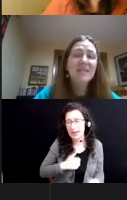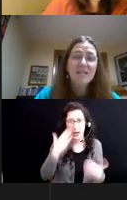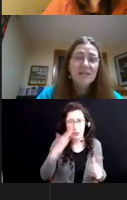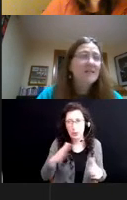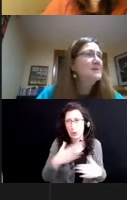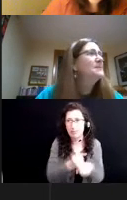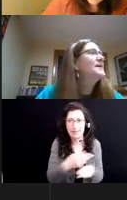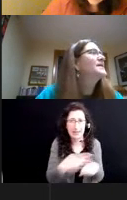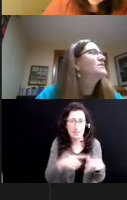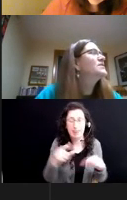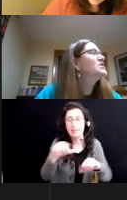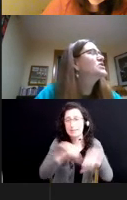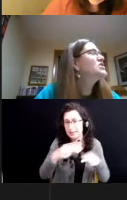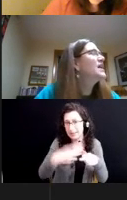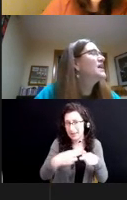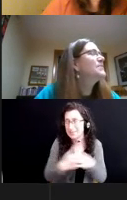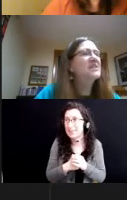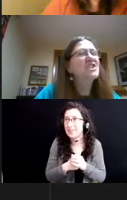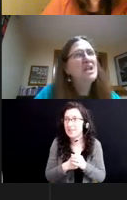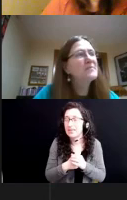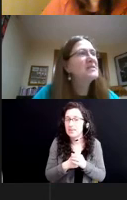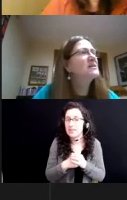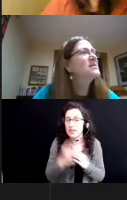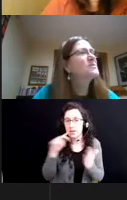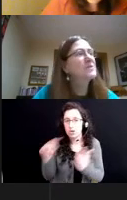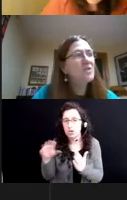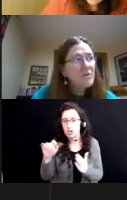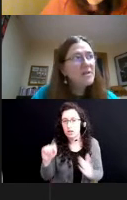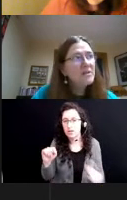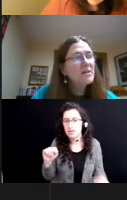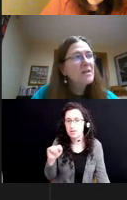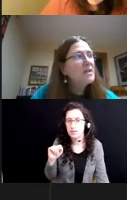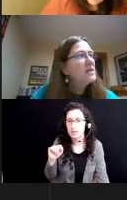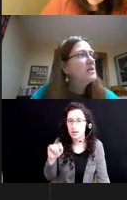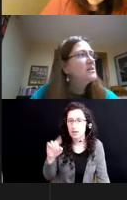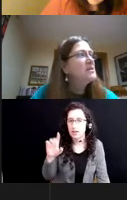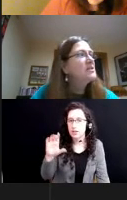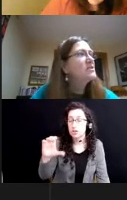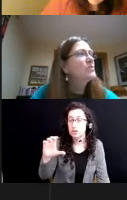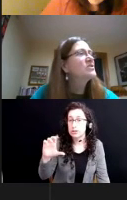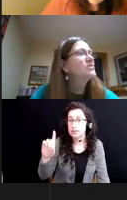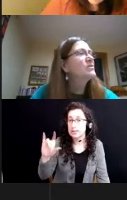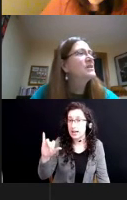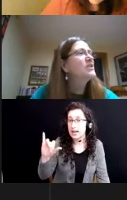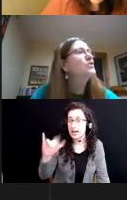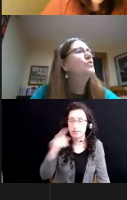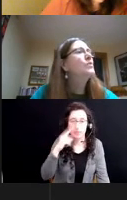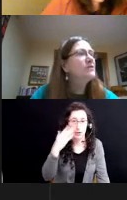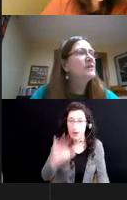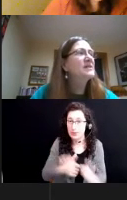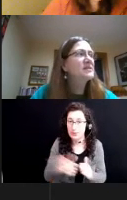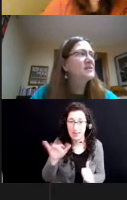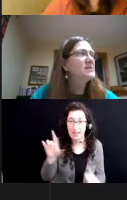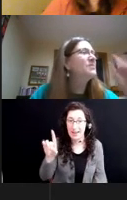but, and I can look at the chat, but Deschampsia cespitosa is in Eastern and Western Oregon. You